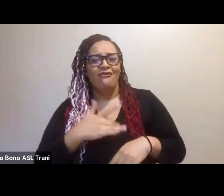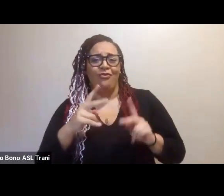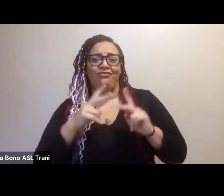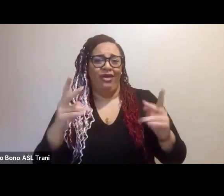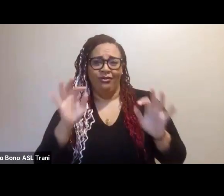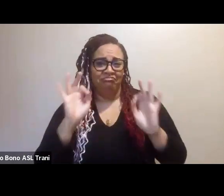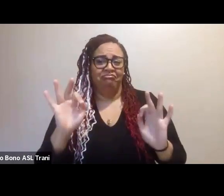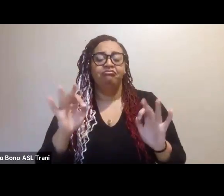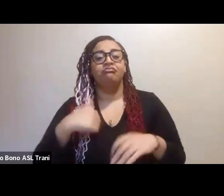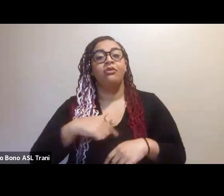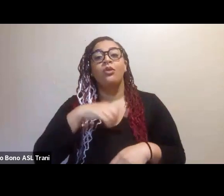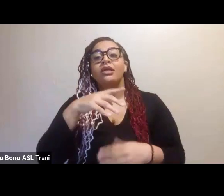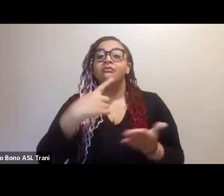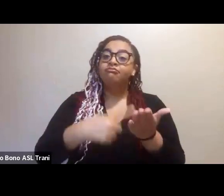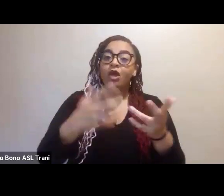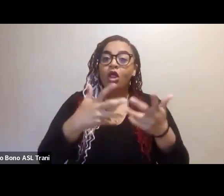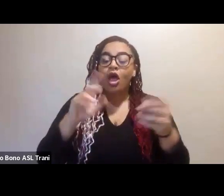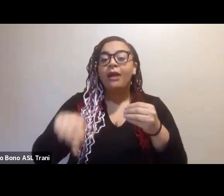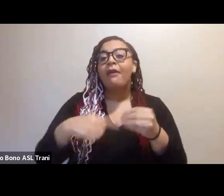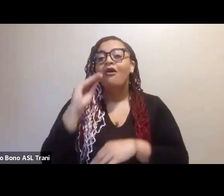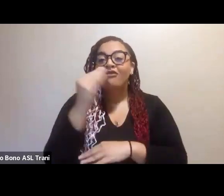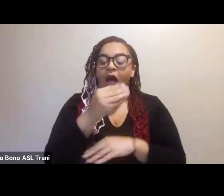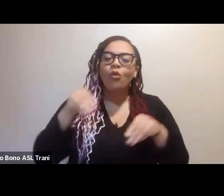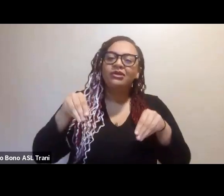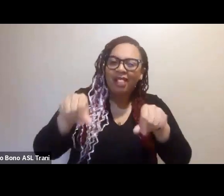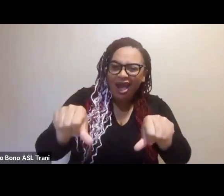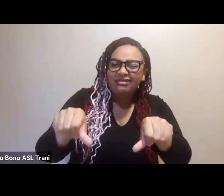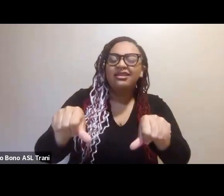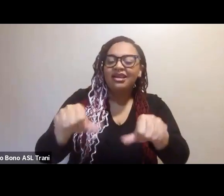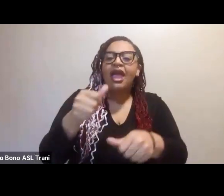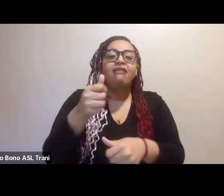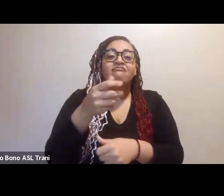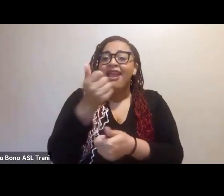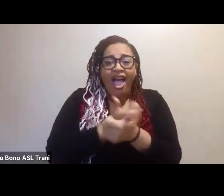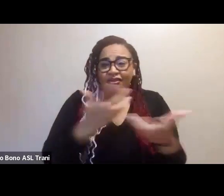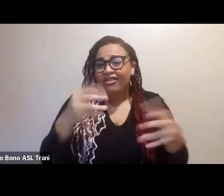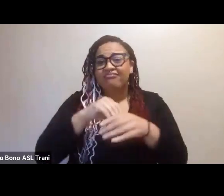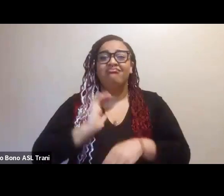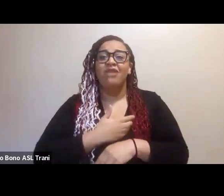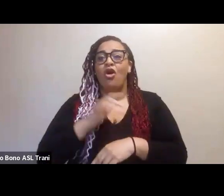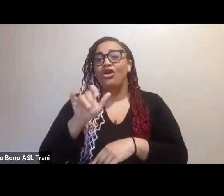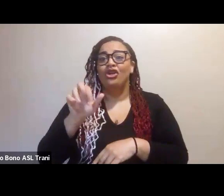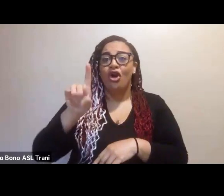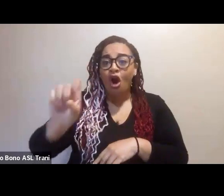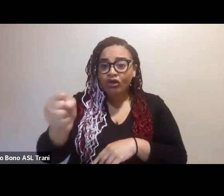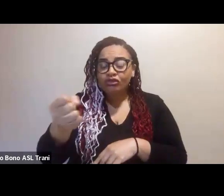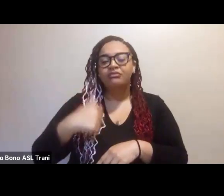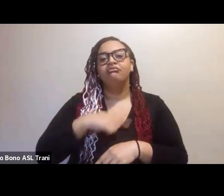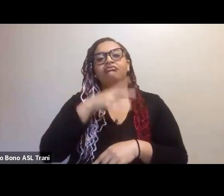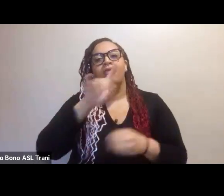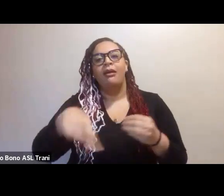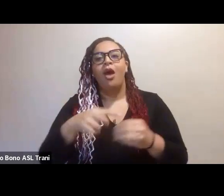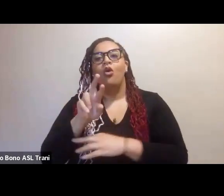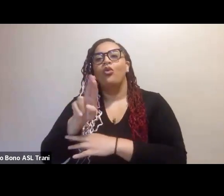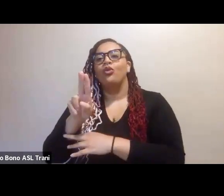talked a lot about flowers and planting and everything in our yard. So we talked about some rhubarb blossoms